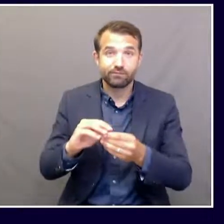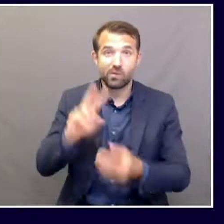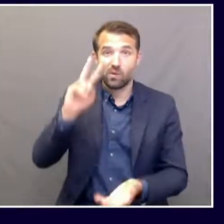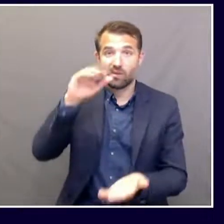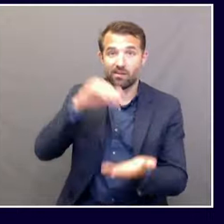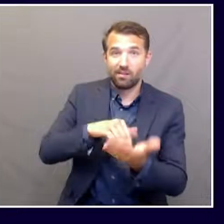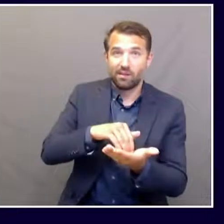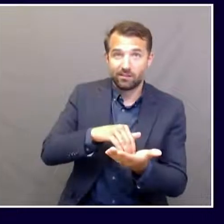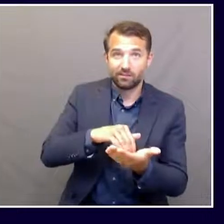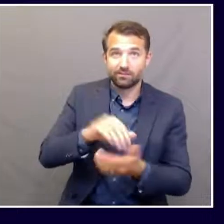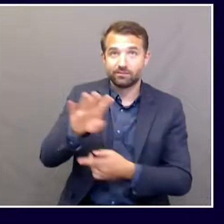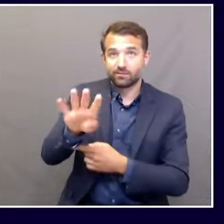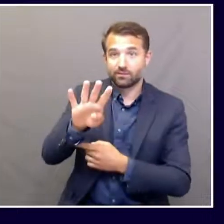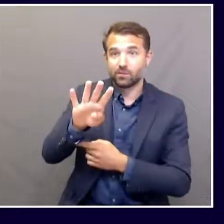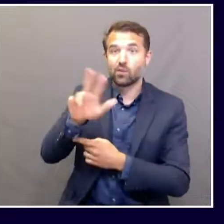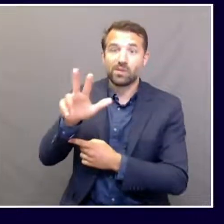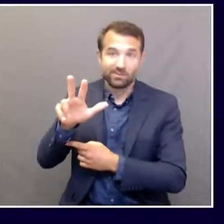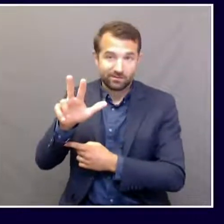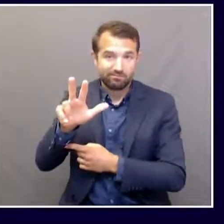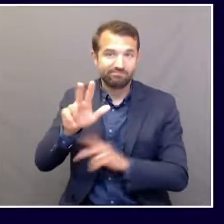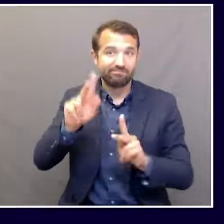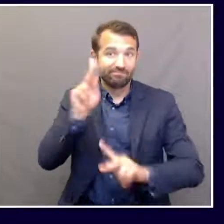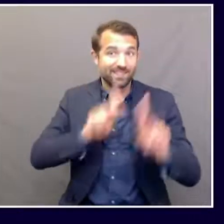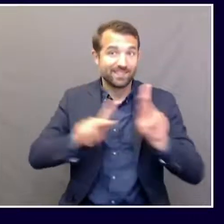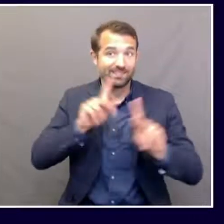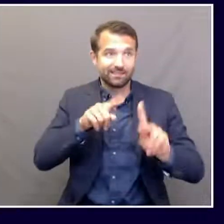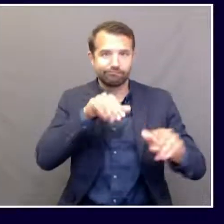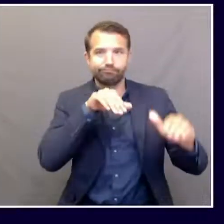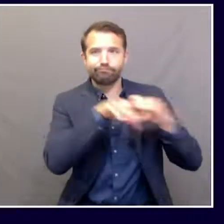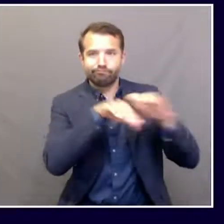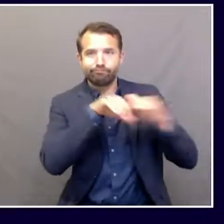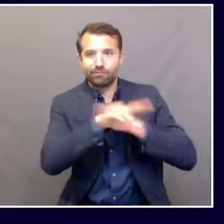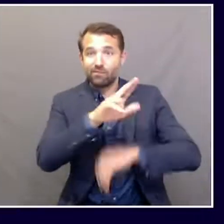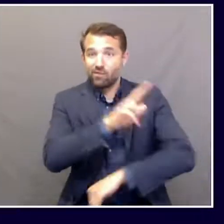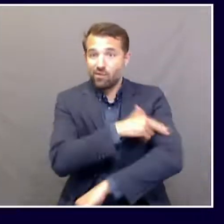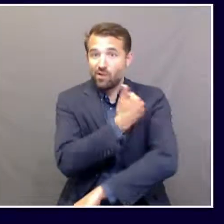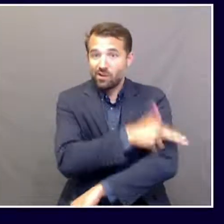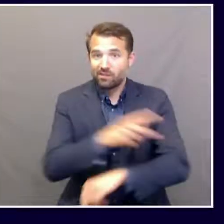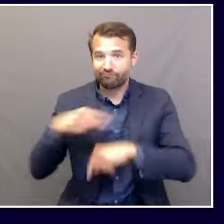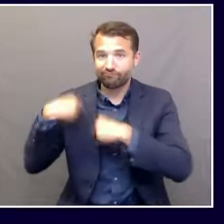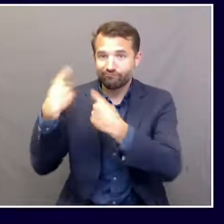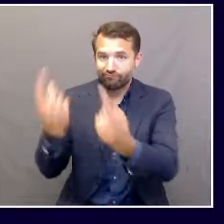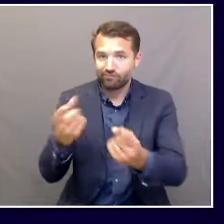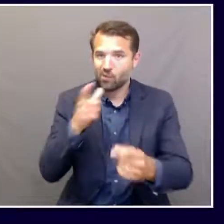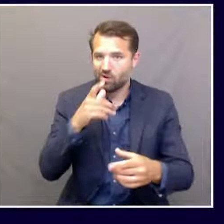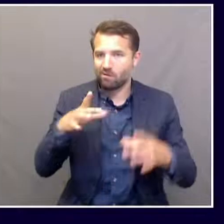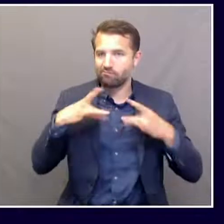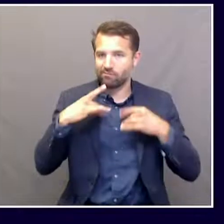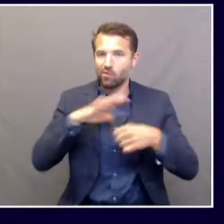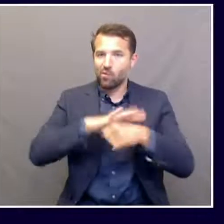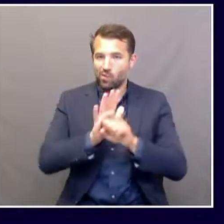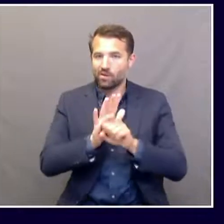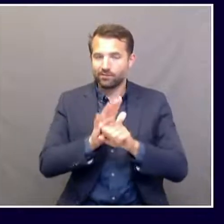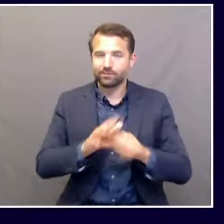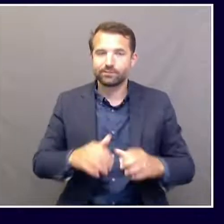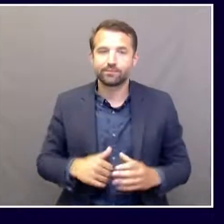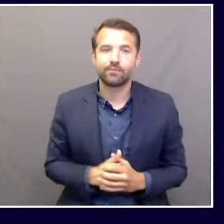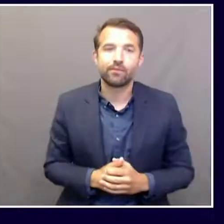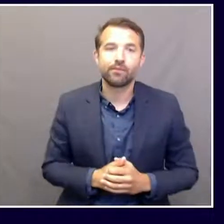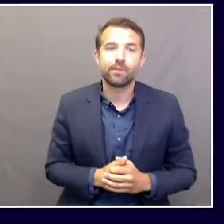2,043 people have been hospitalized with COVID-19 since the beginning of the pandemic. And right now in